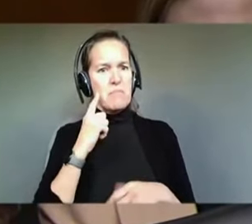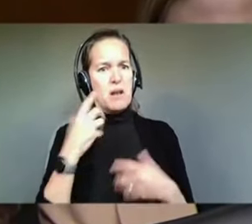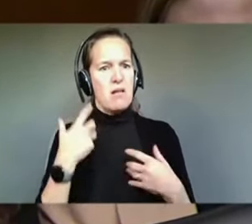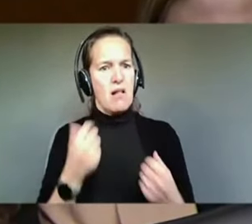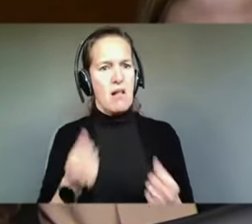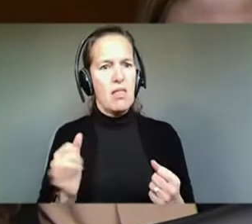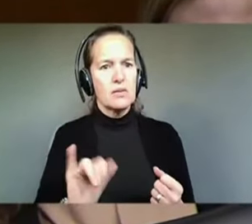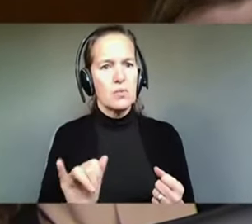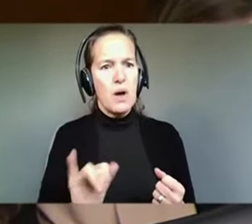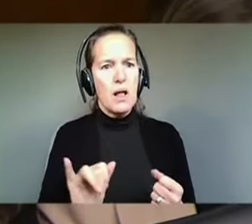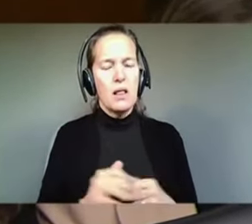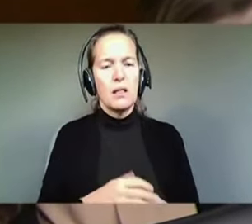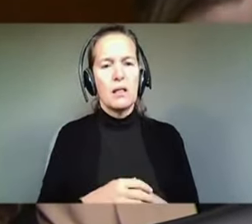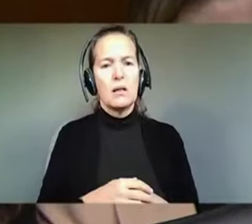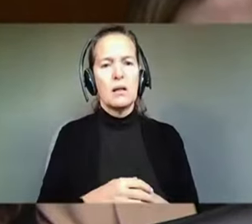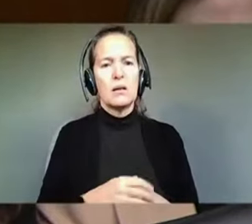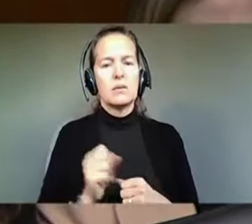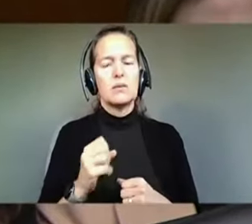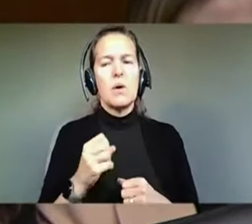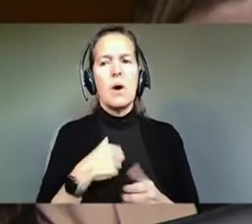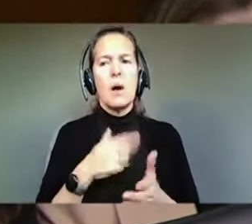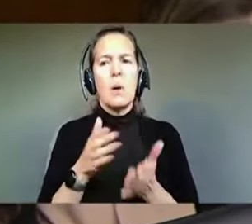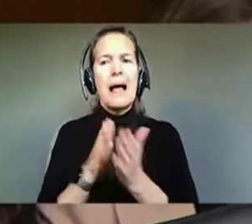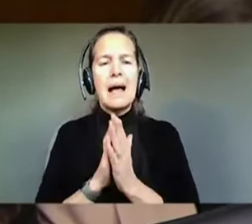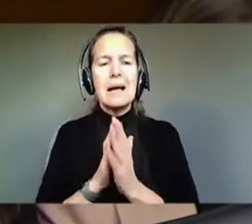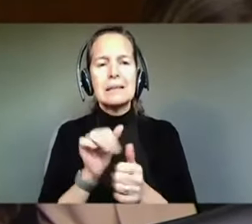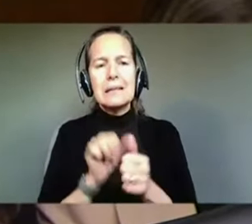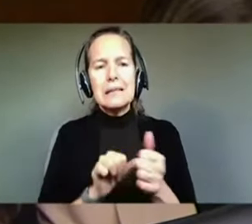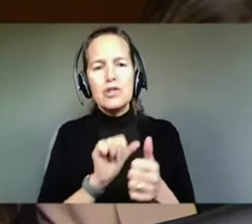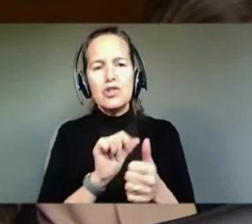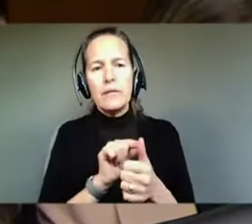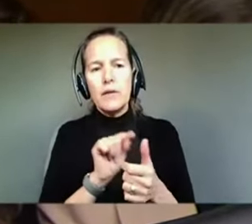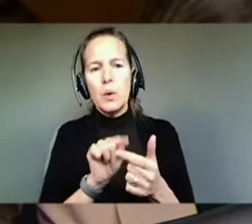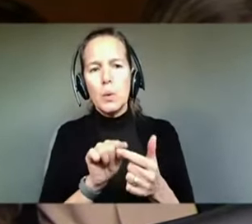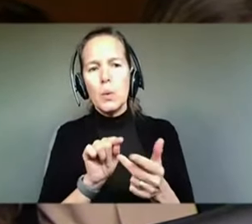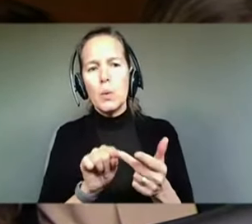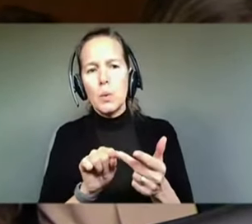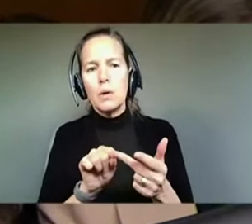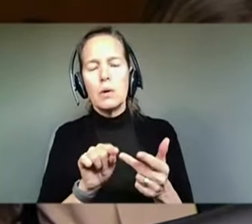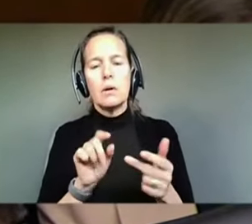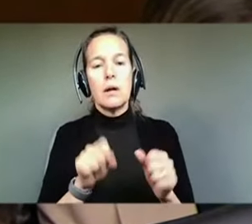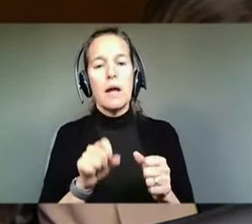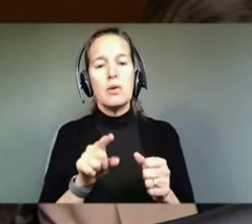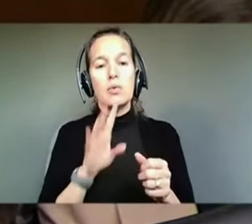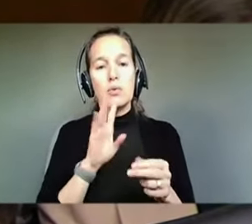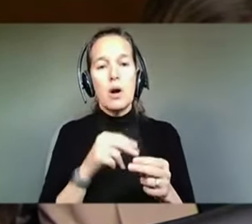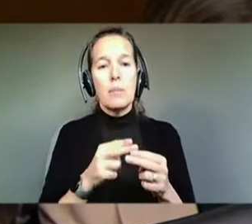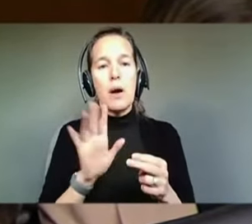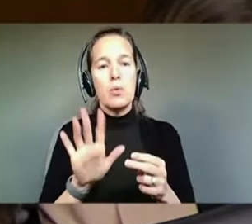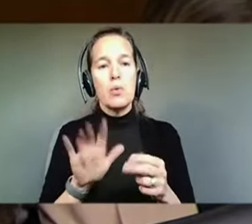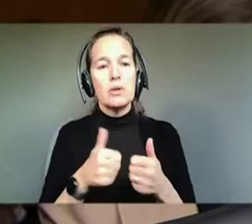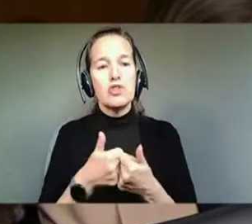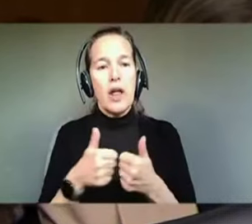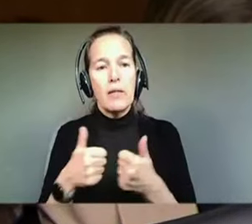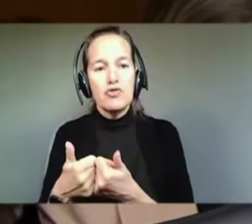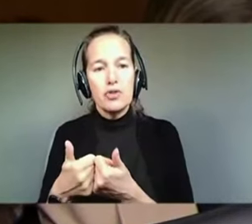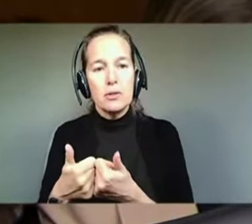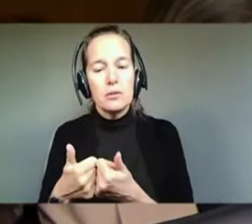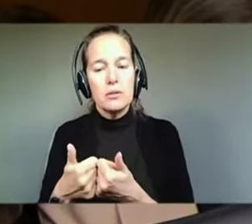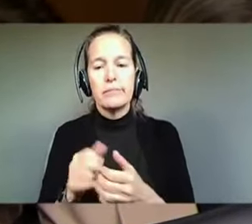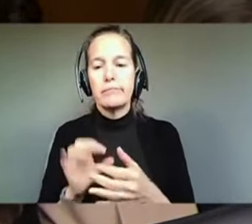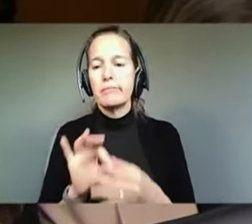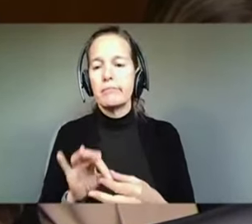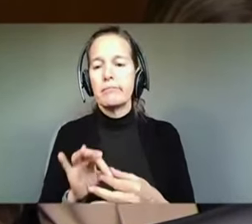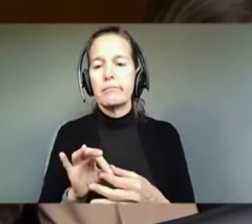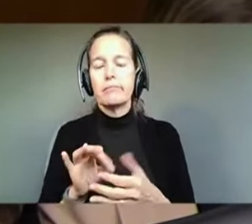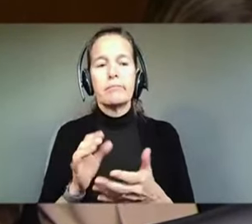would ask each of you if you can speak to the challenges that you may have had with regards to